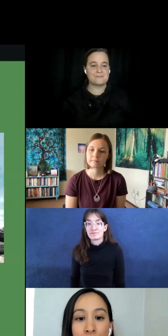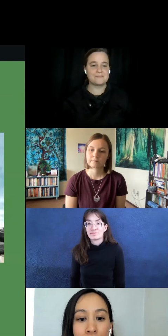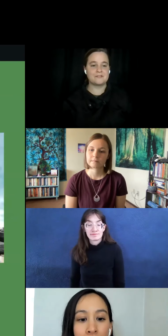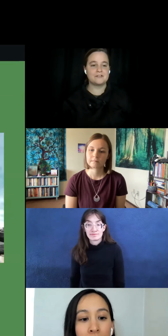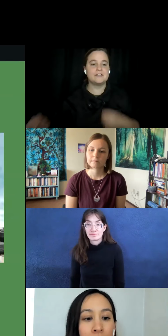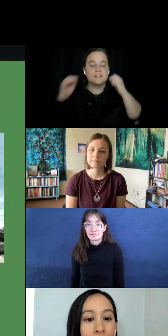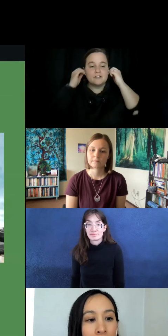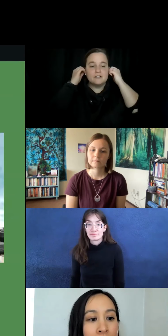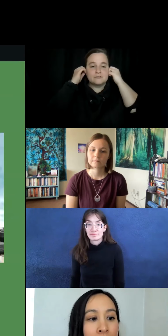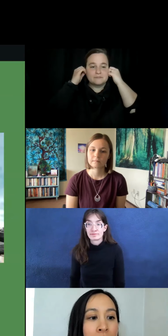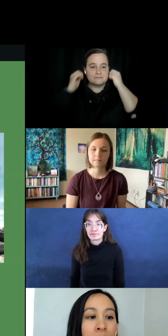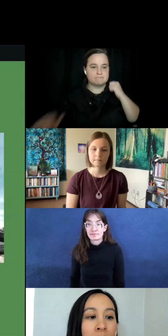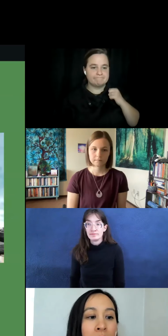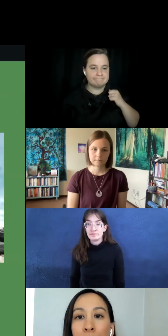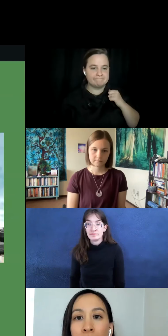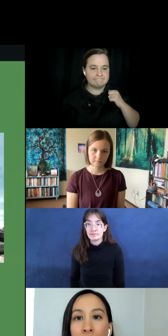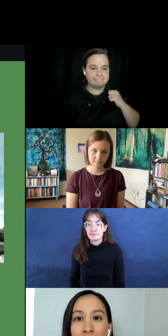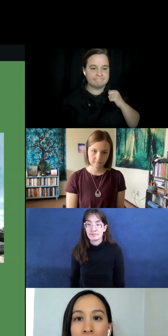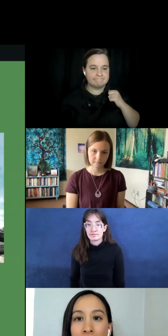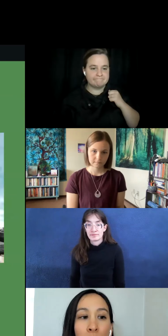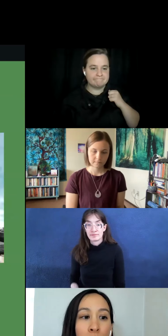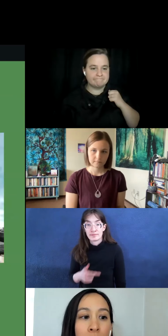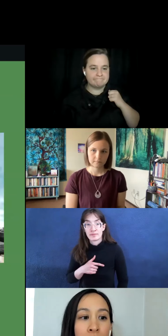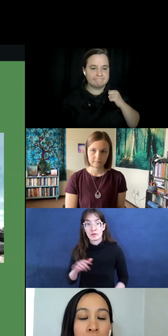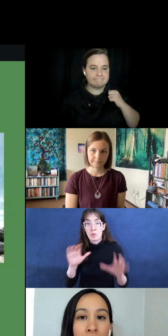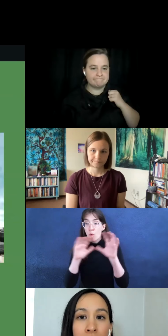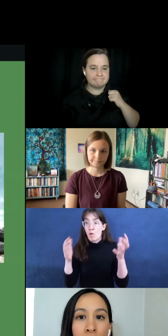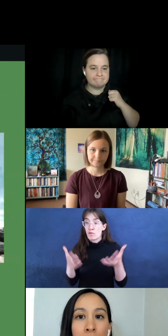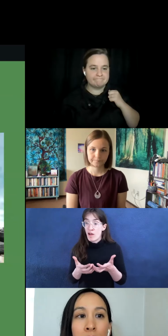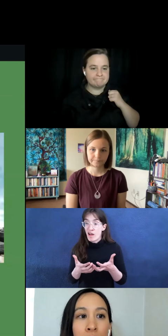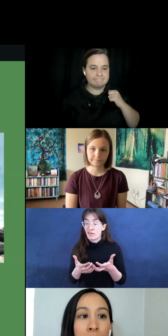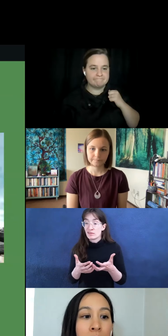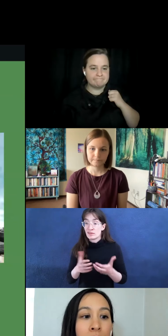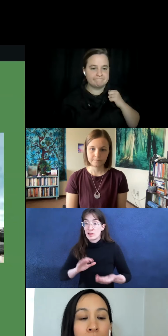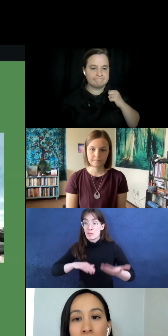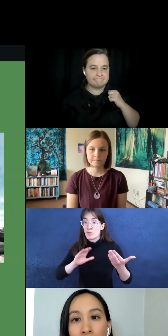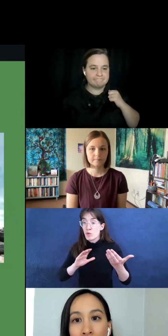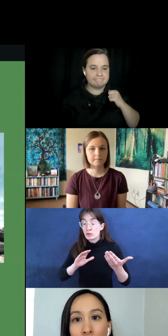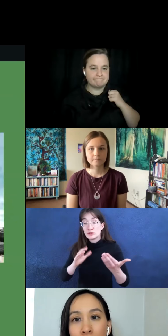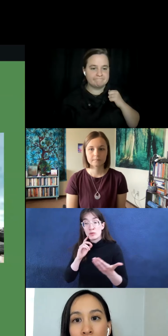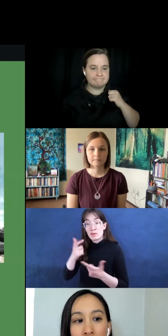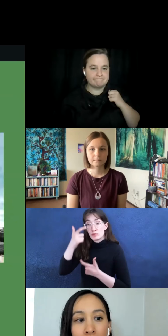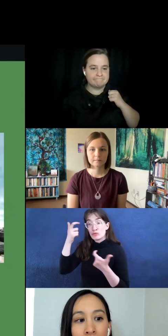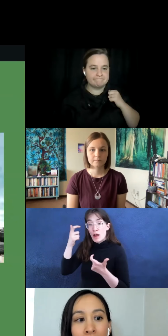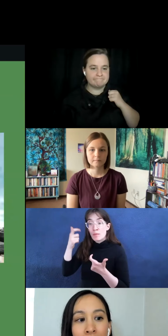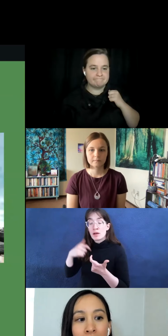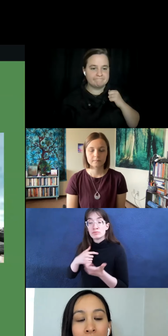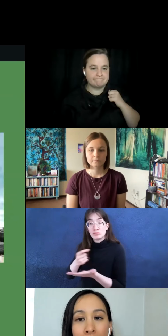So overall, we are trying to approach trauma treatment from the